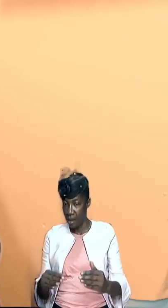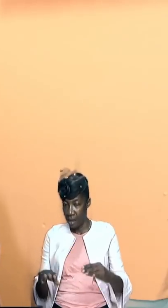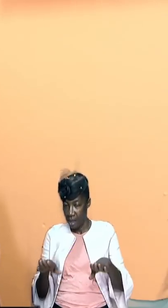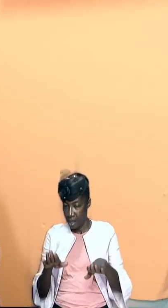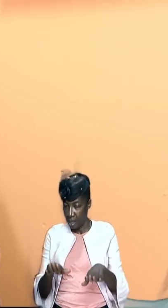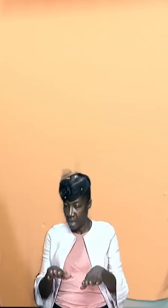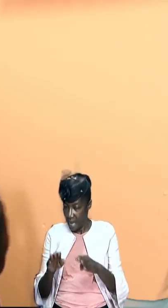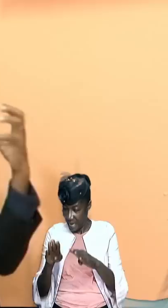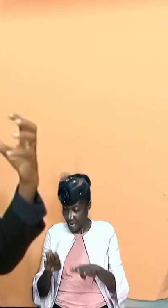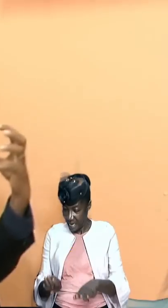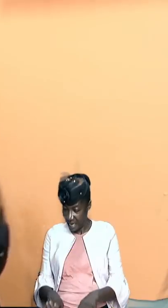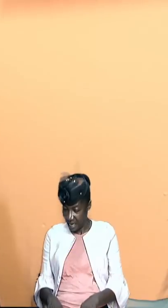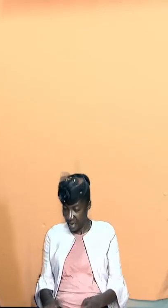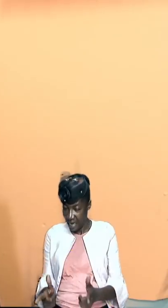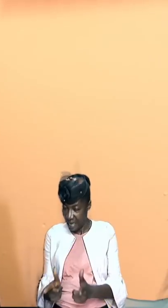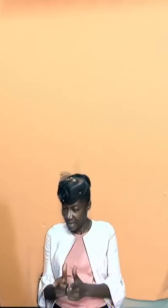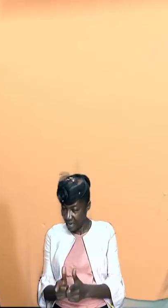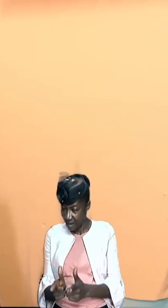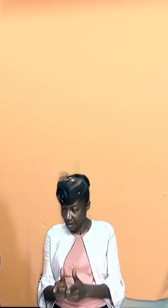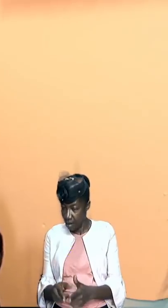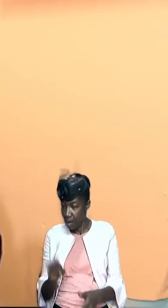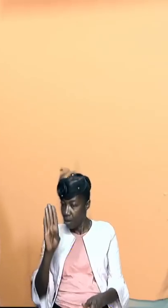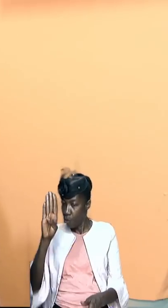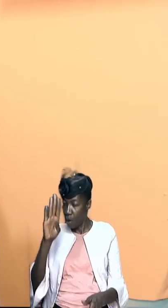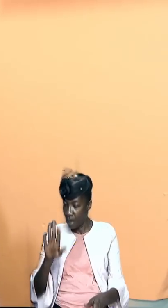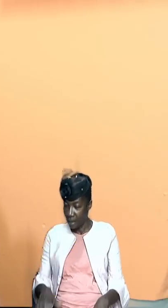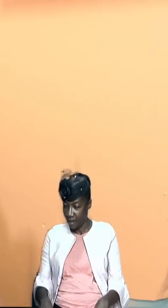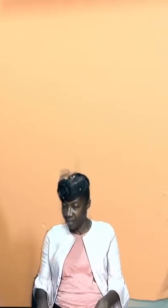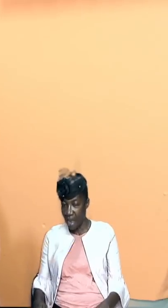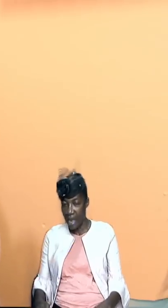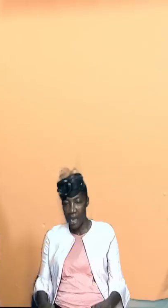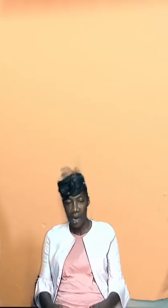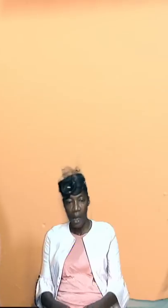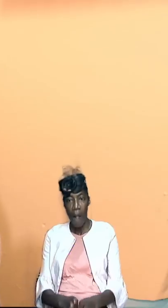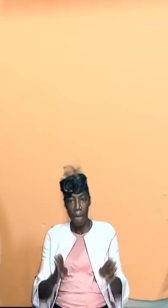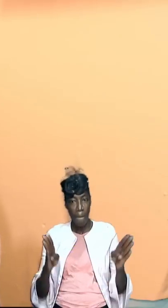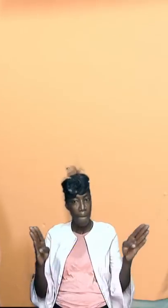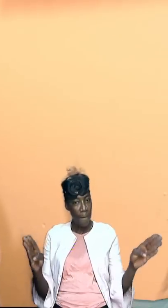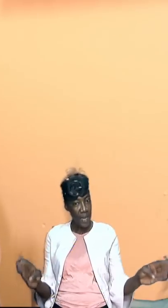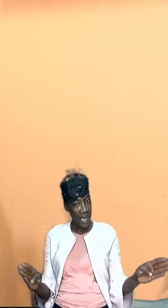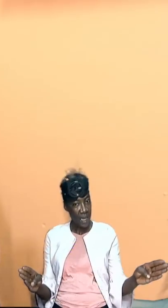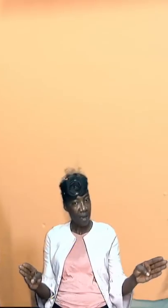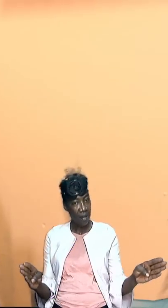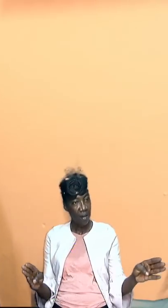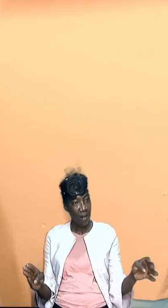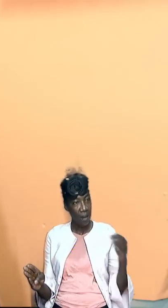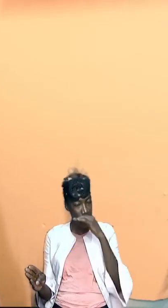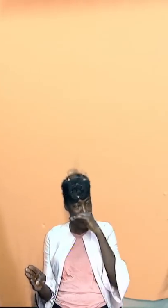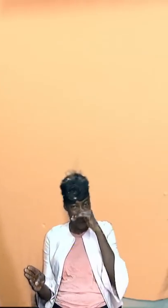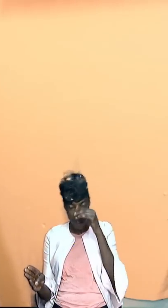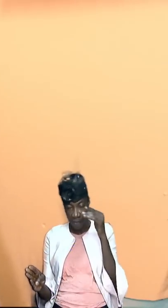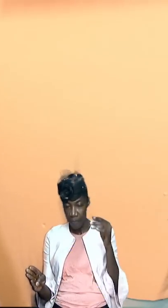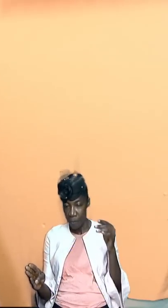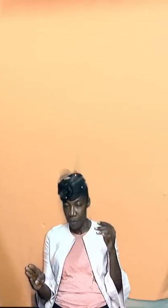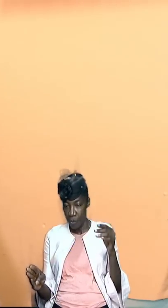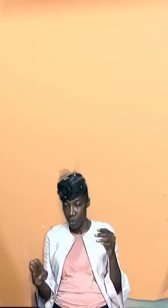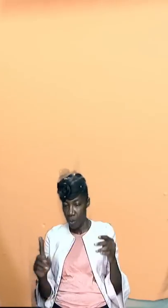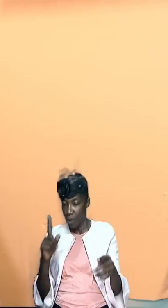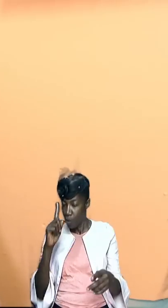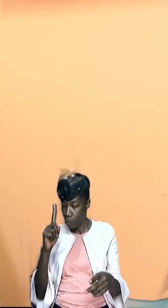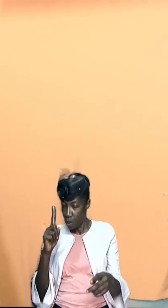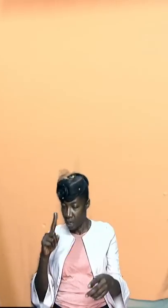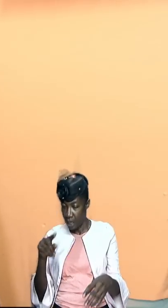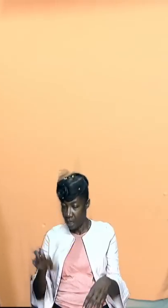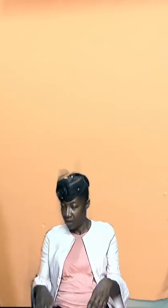in a household from the same parents and one child one child has long